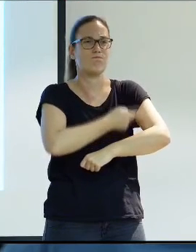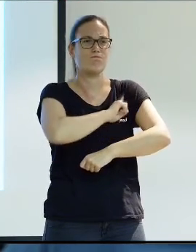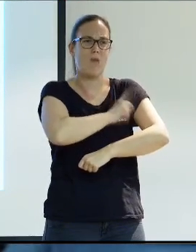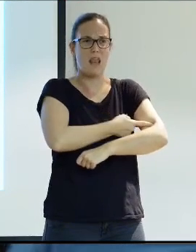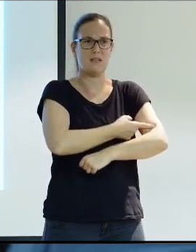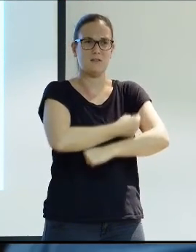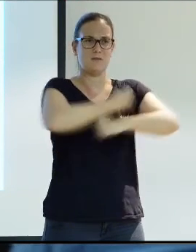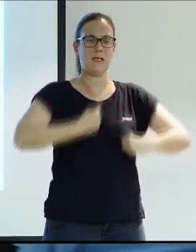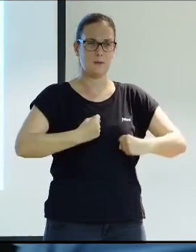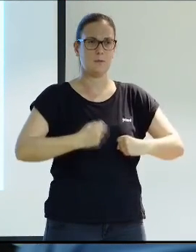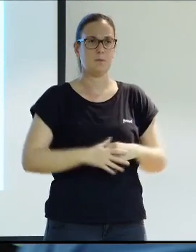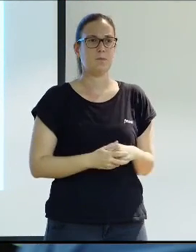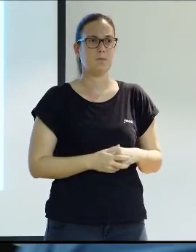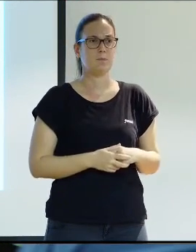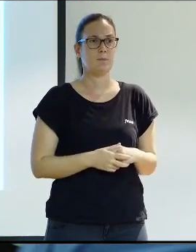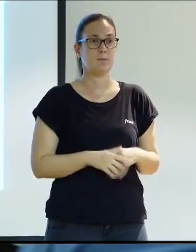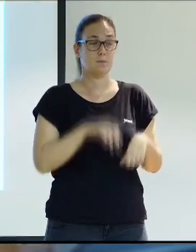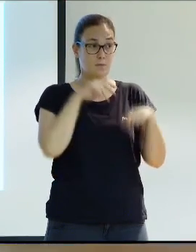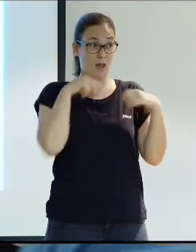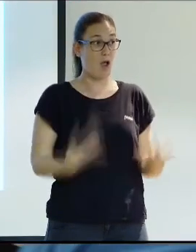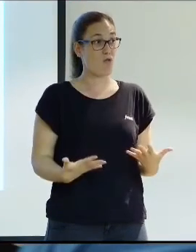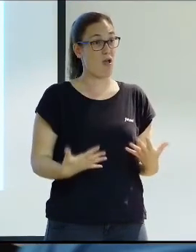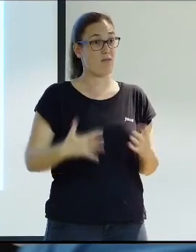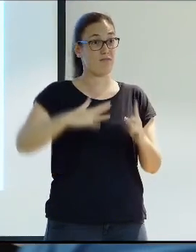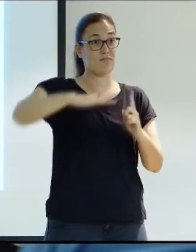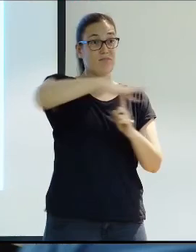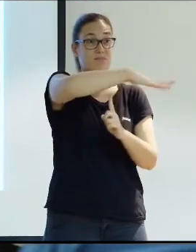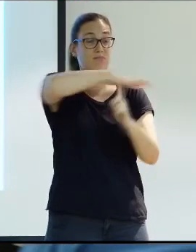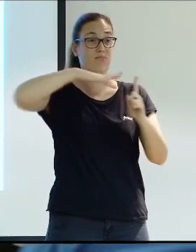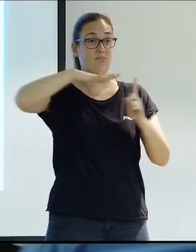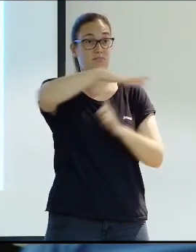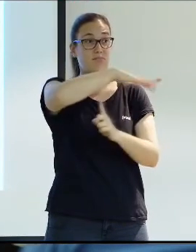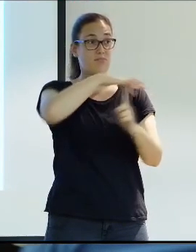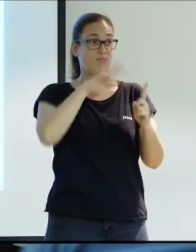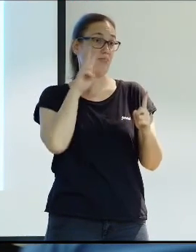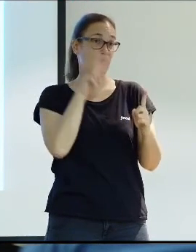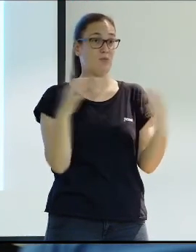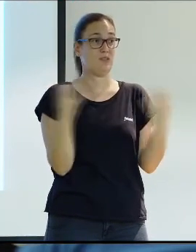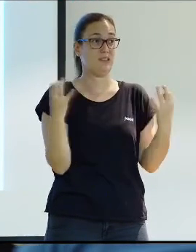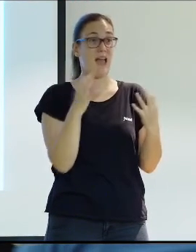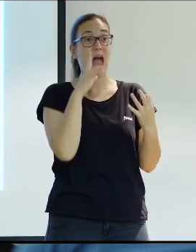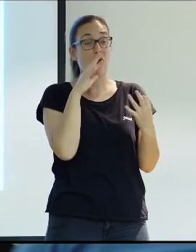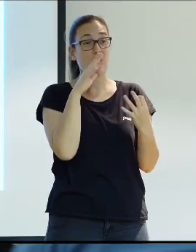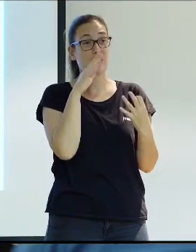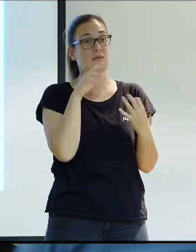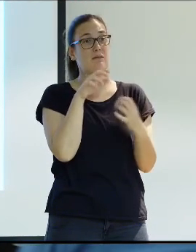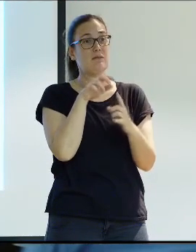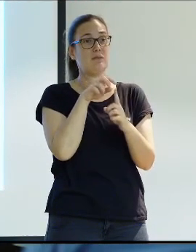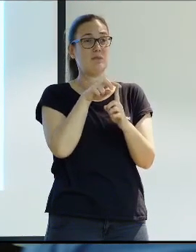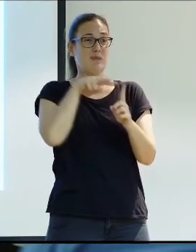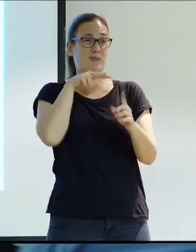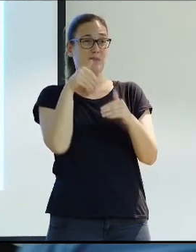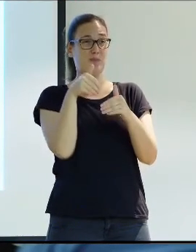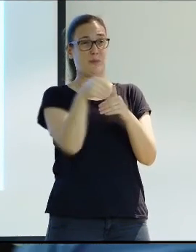courageousness. And the panorama reflected shows that for us, we see perspectives that